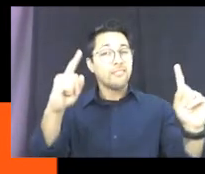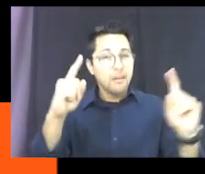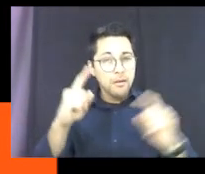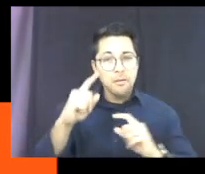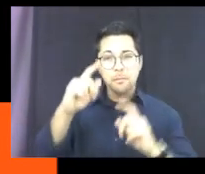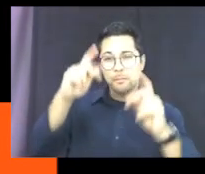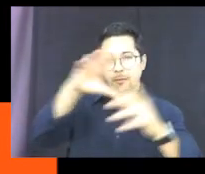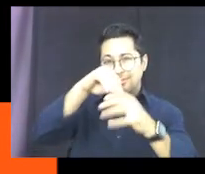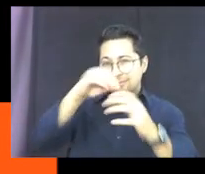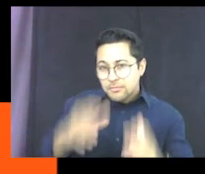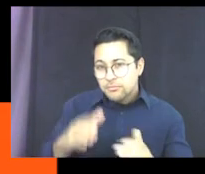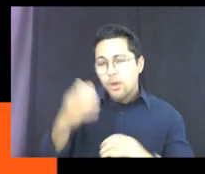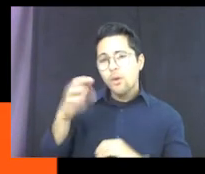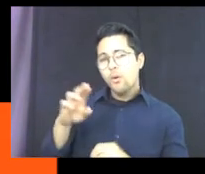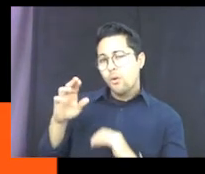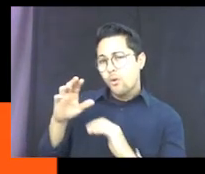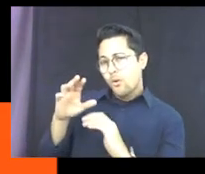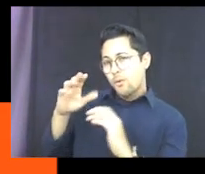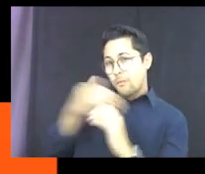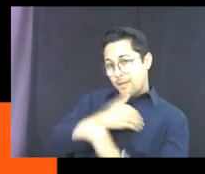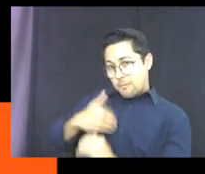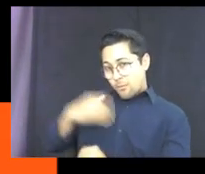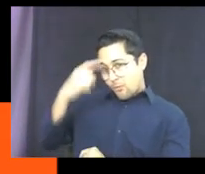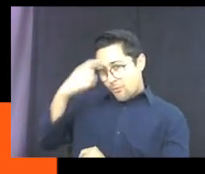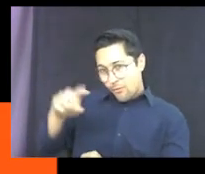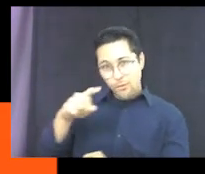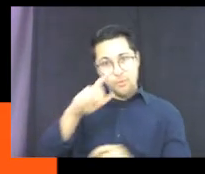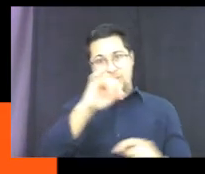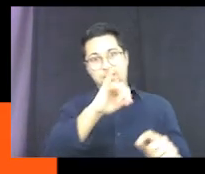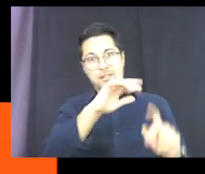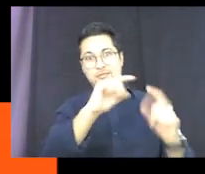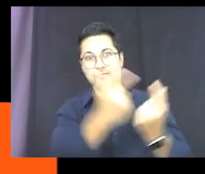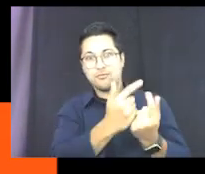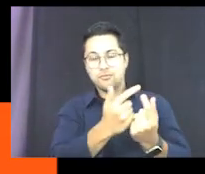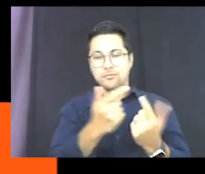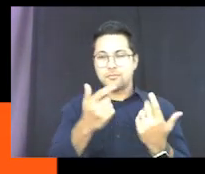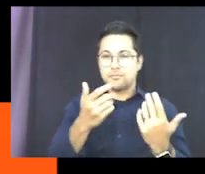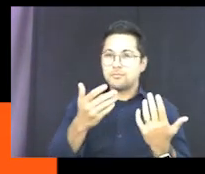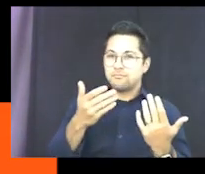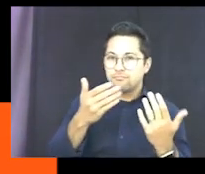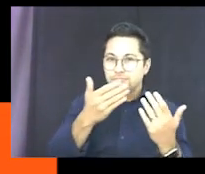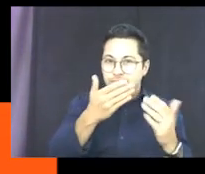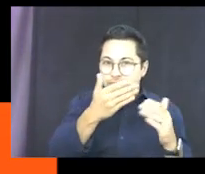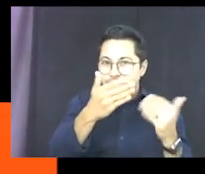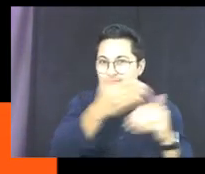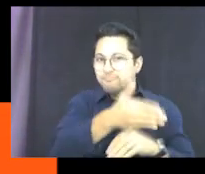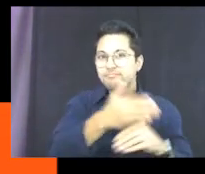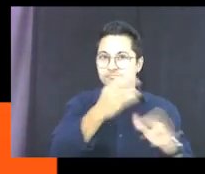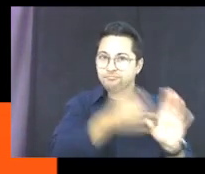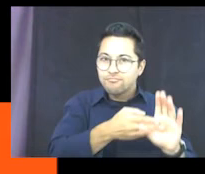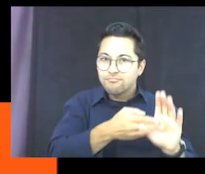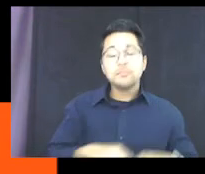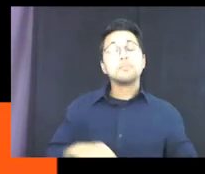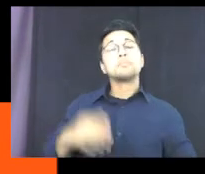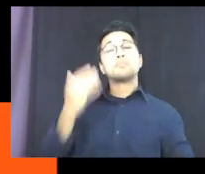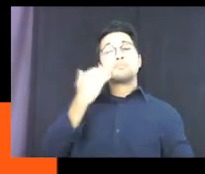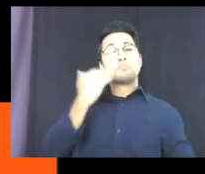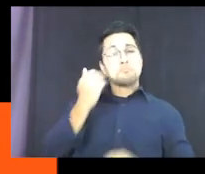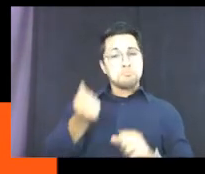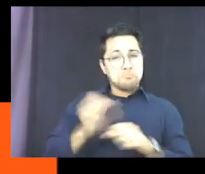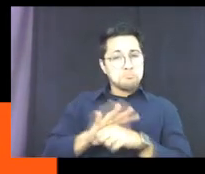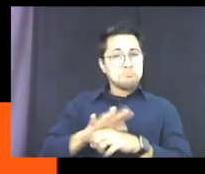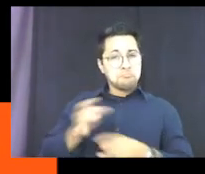participant or a member of such a group after joining. Although the COVID-19